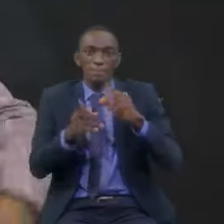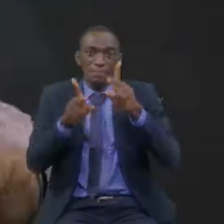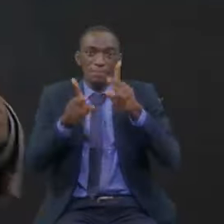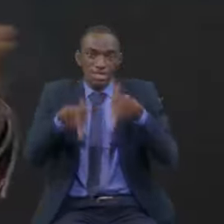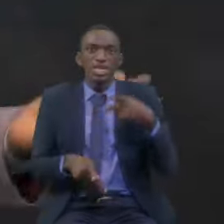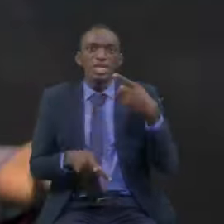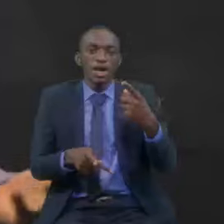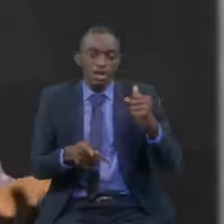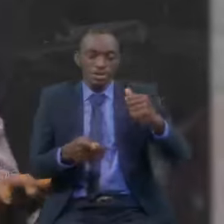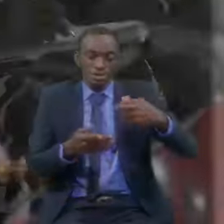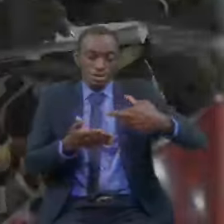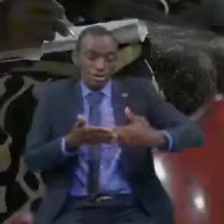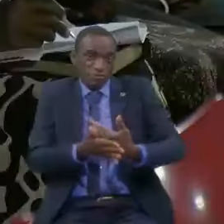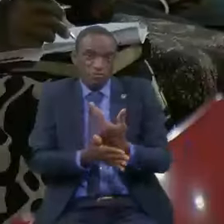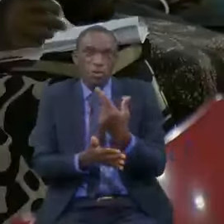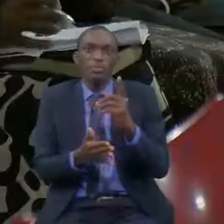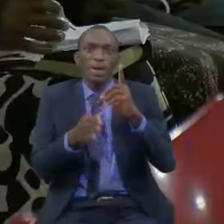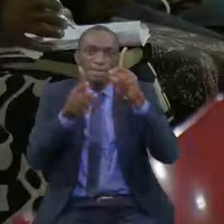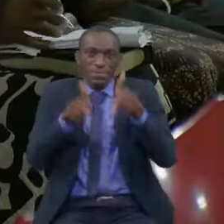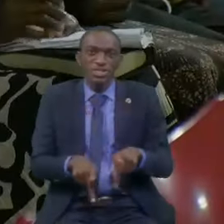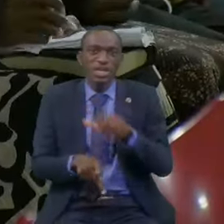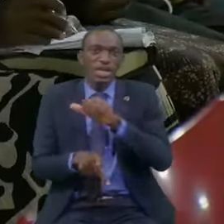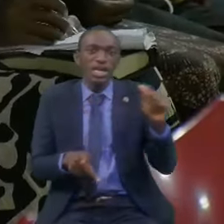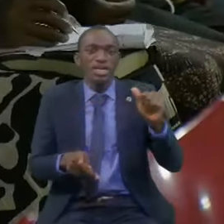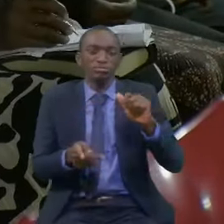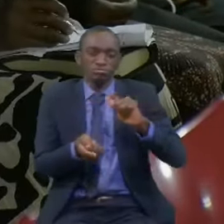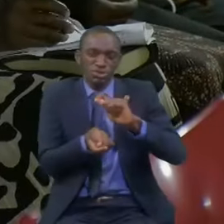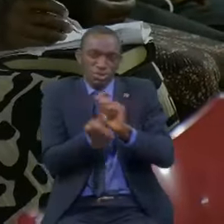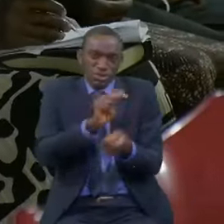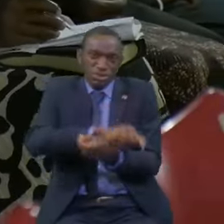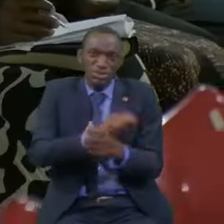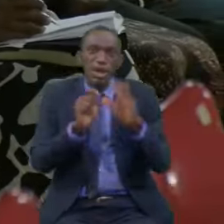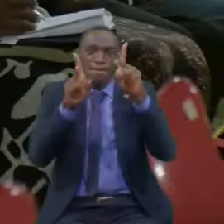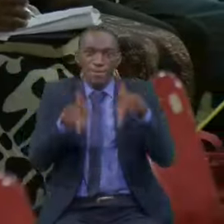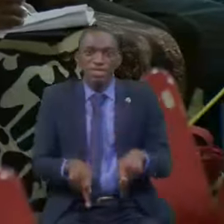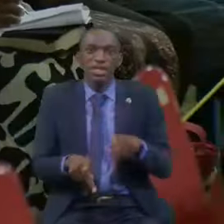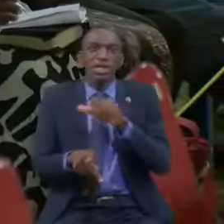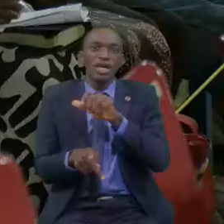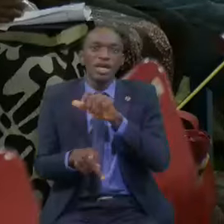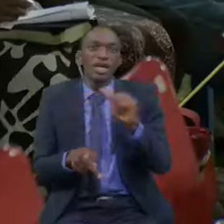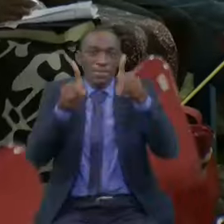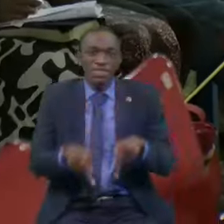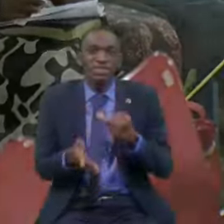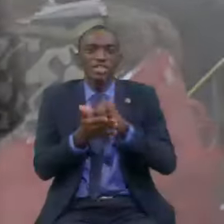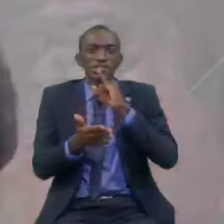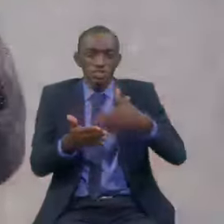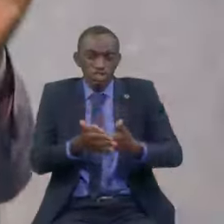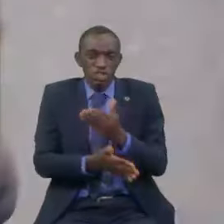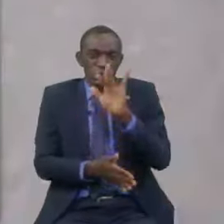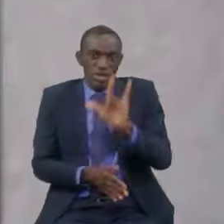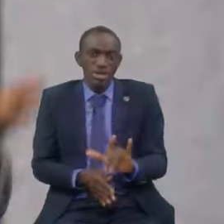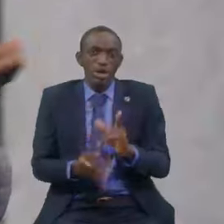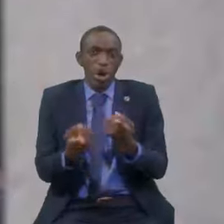a refined person, a person that is newly coming out, brand